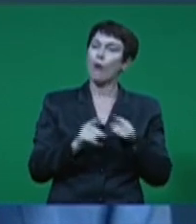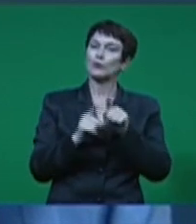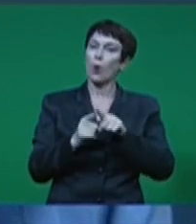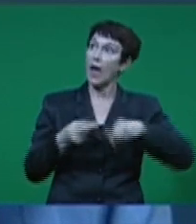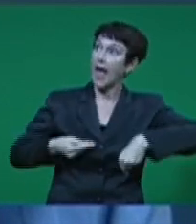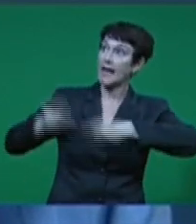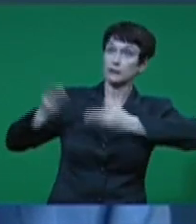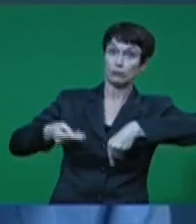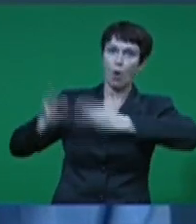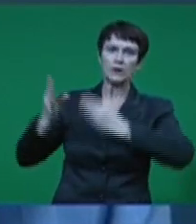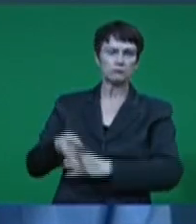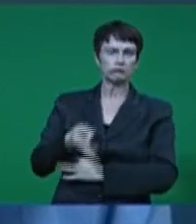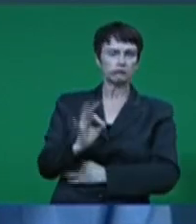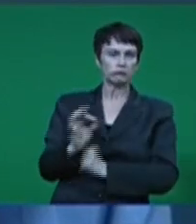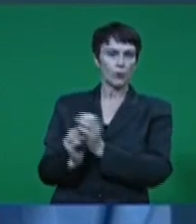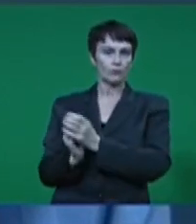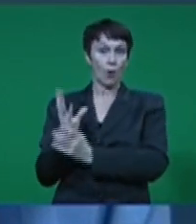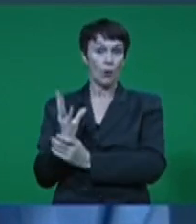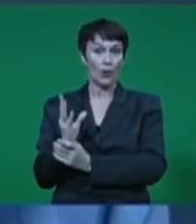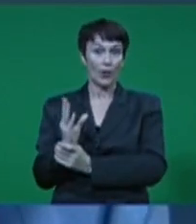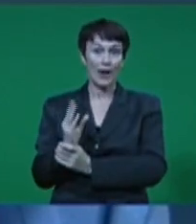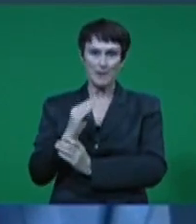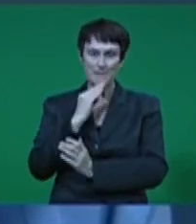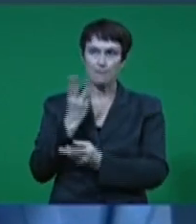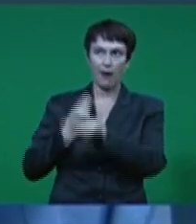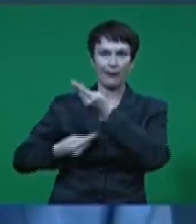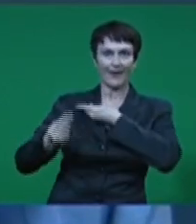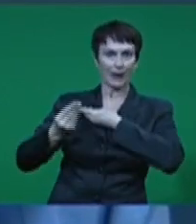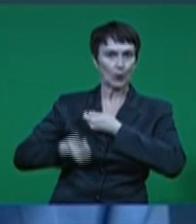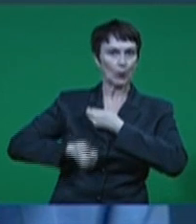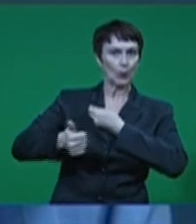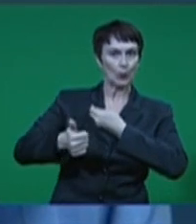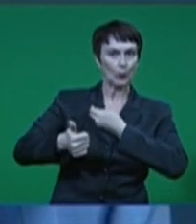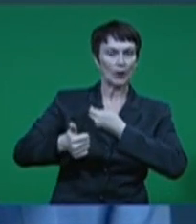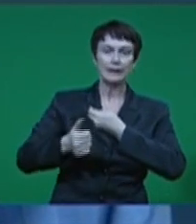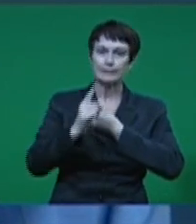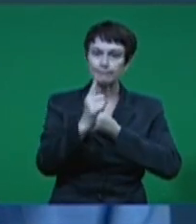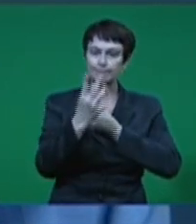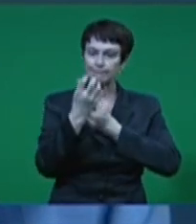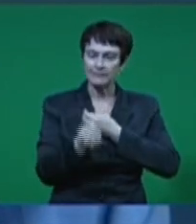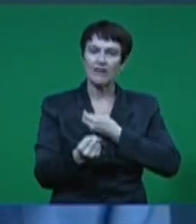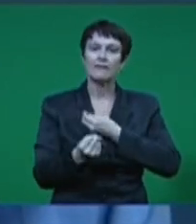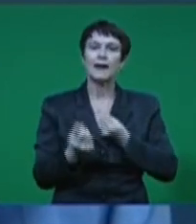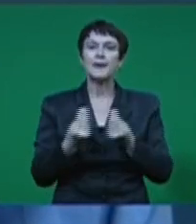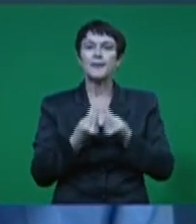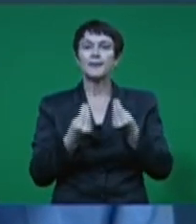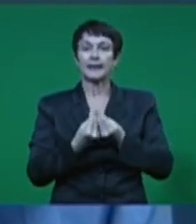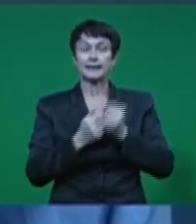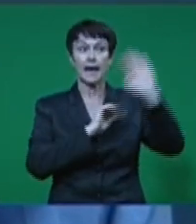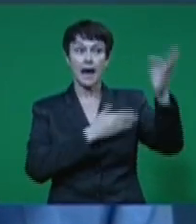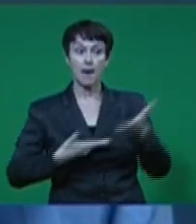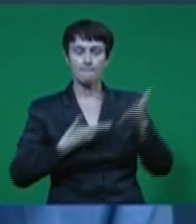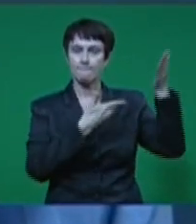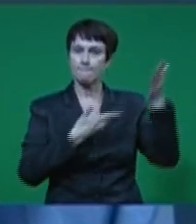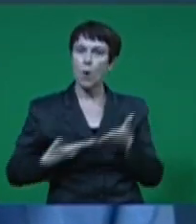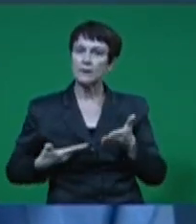still moderate prices for imported oil, and slowly reviving demand for imported consumer and investment